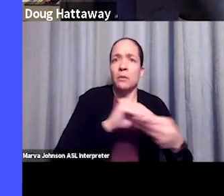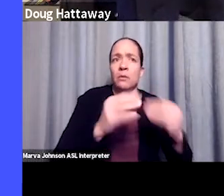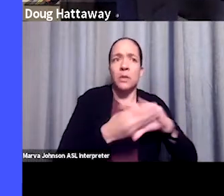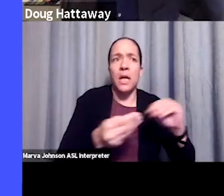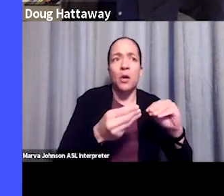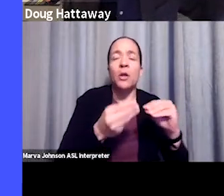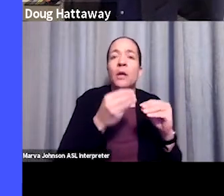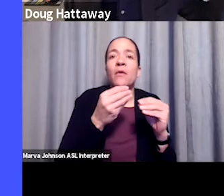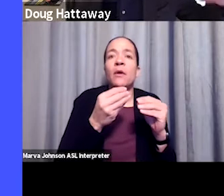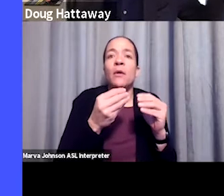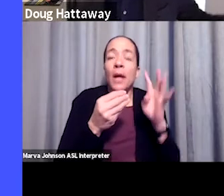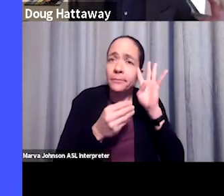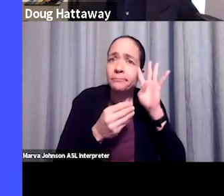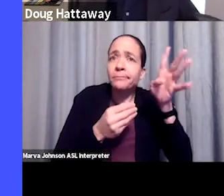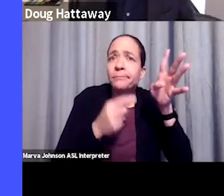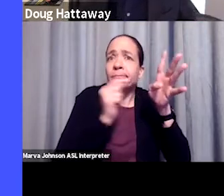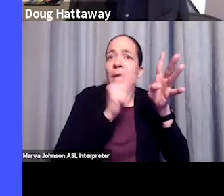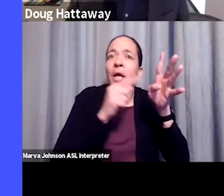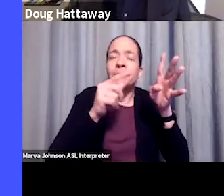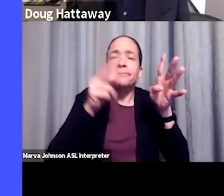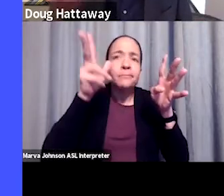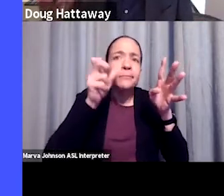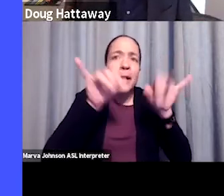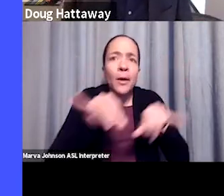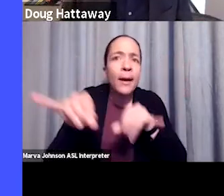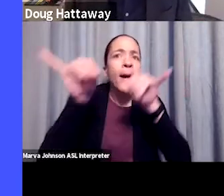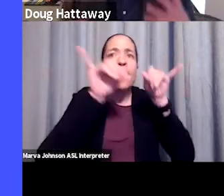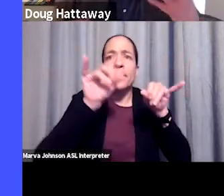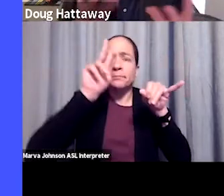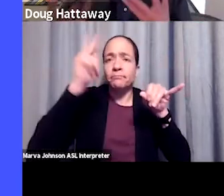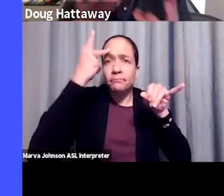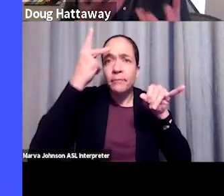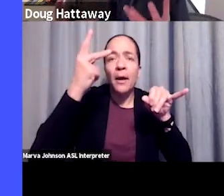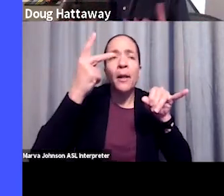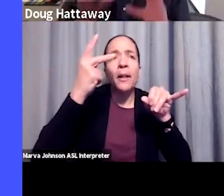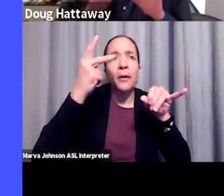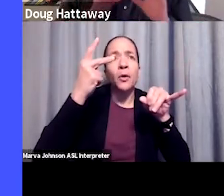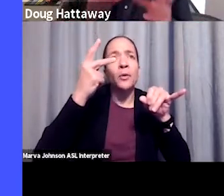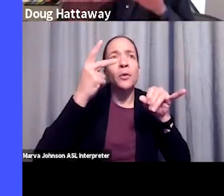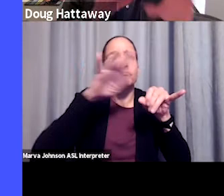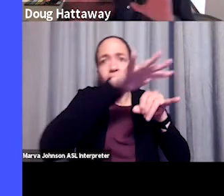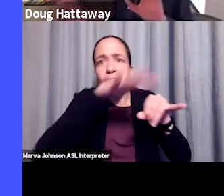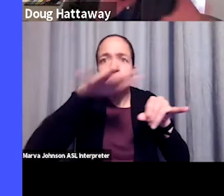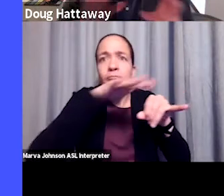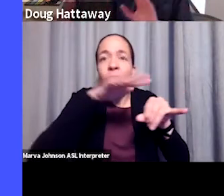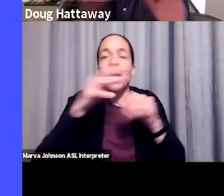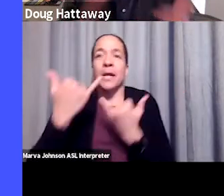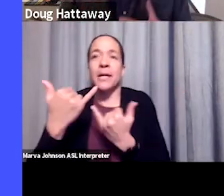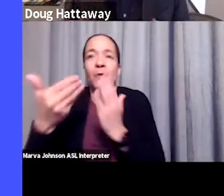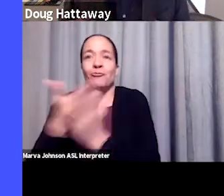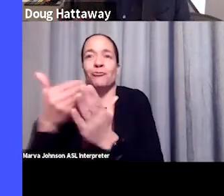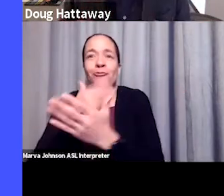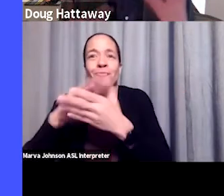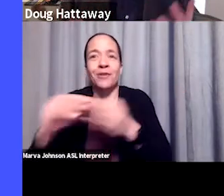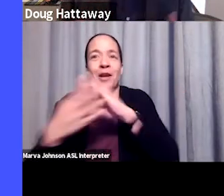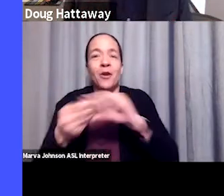ideas that you hear very commonly in the political culture and conversation, and then new narratives. And what we did here was give people a choice. Which do you agree